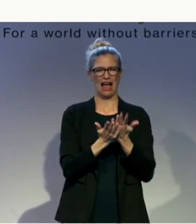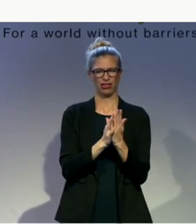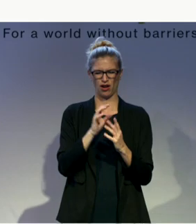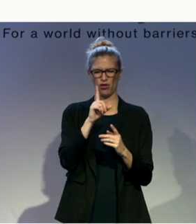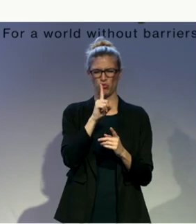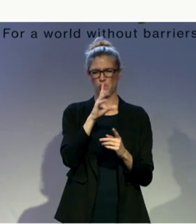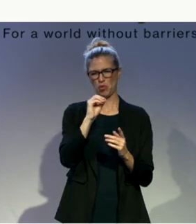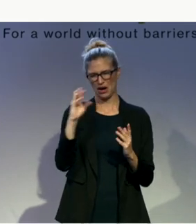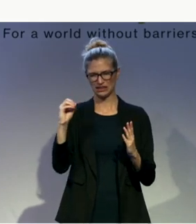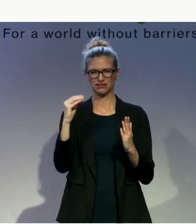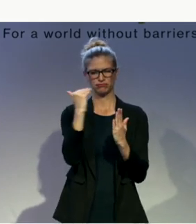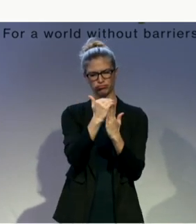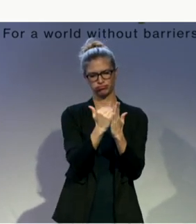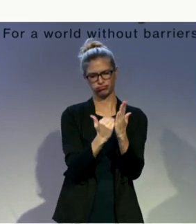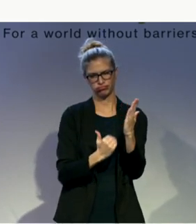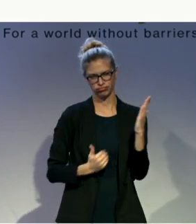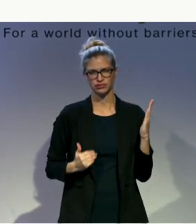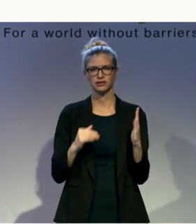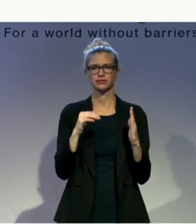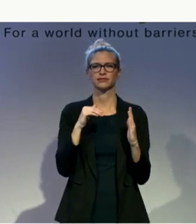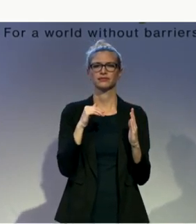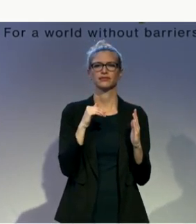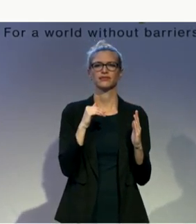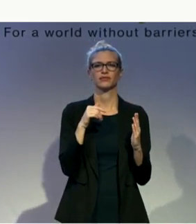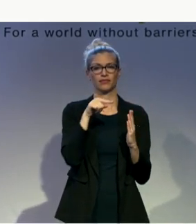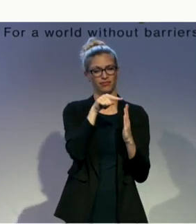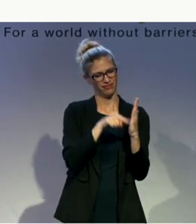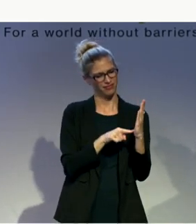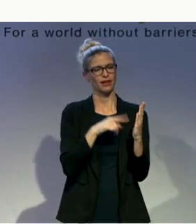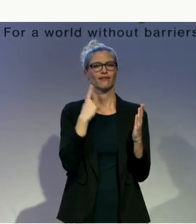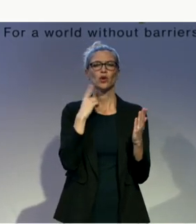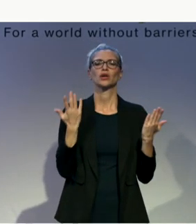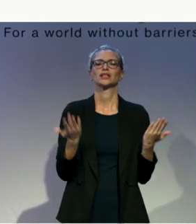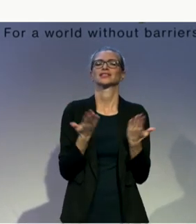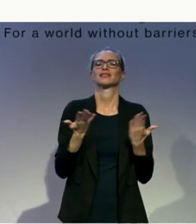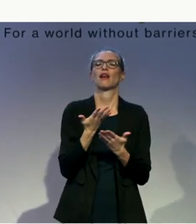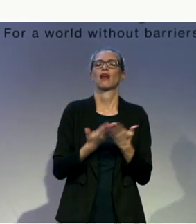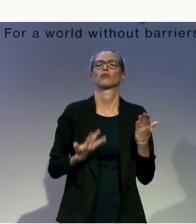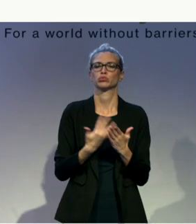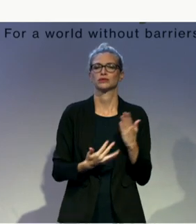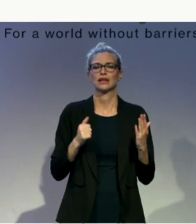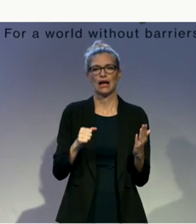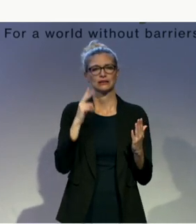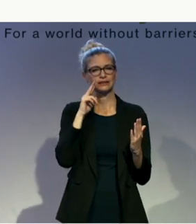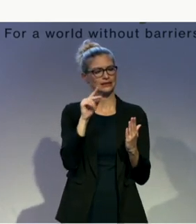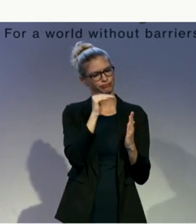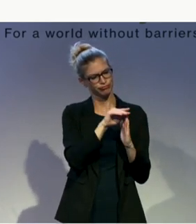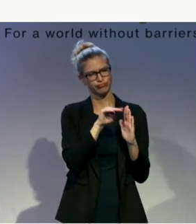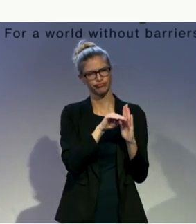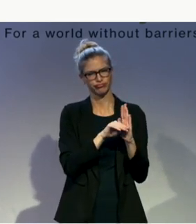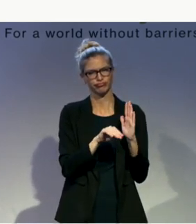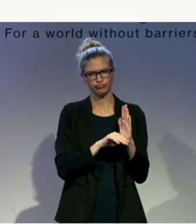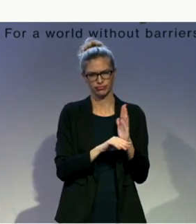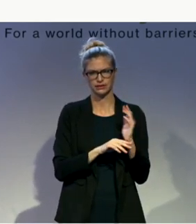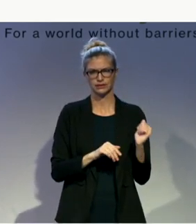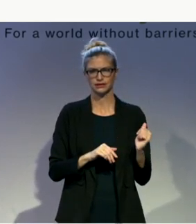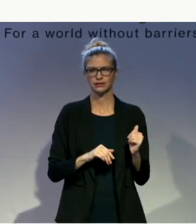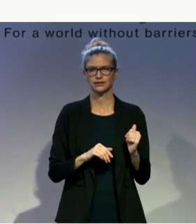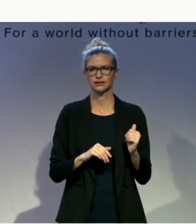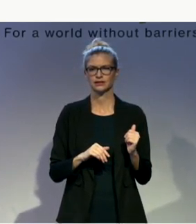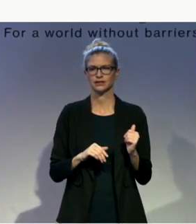information accessible and easy comprehensible. That's the one side. And the other side is that we work with proof groups. So